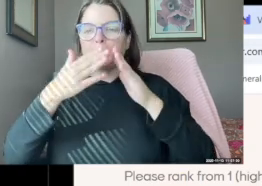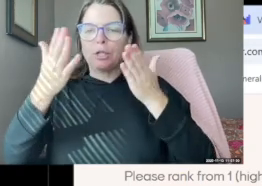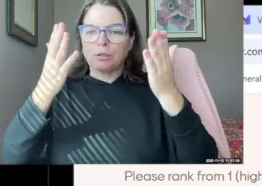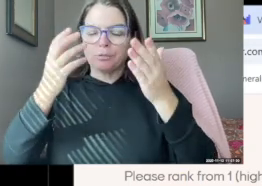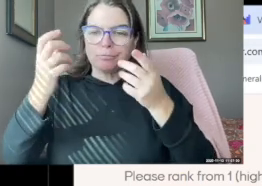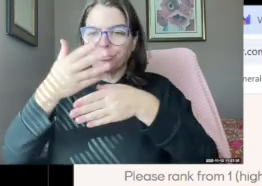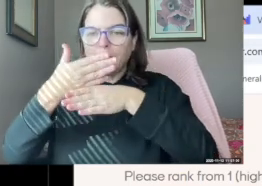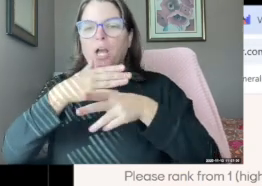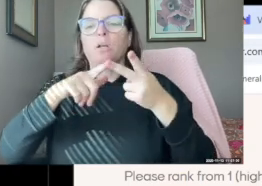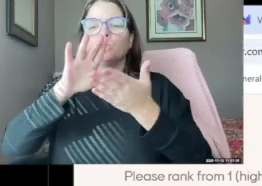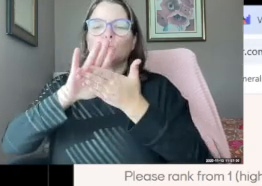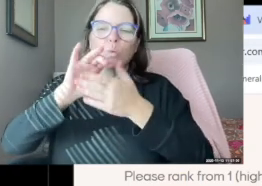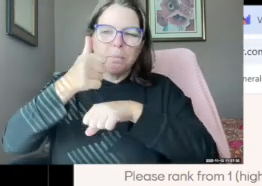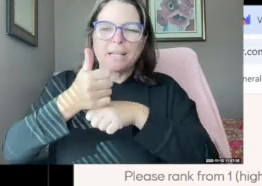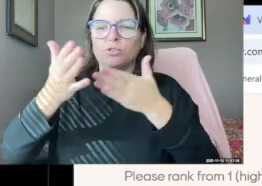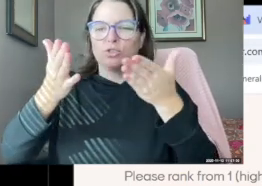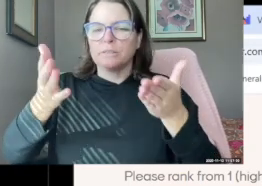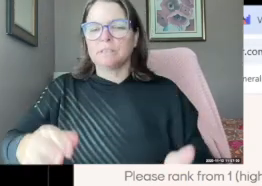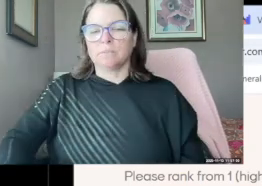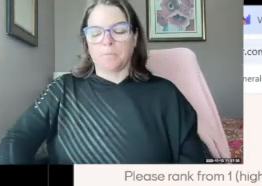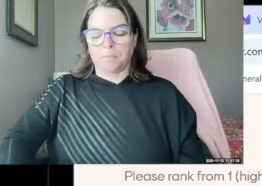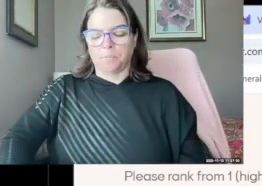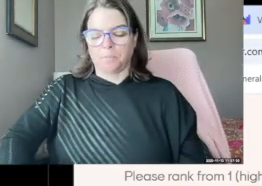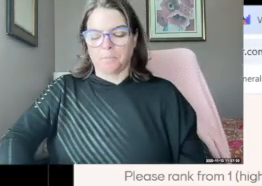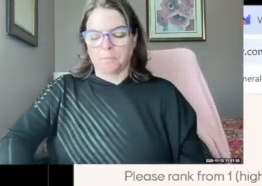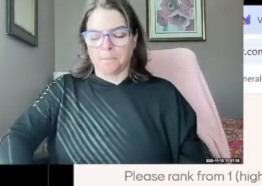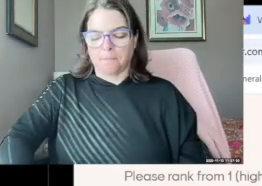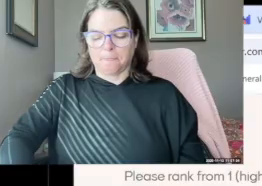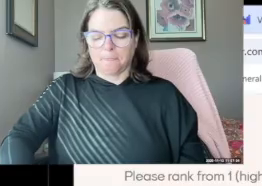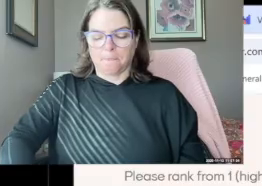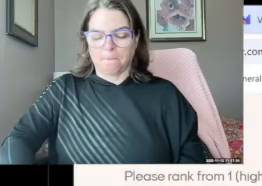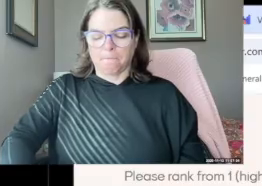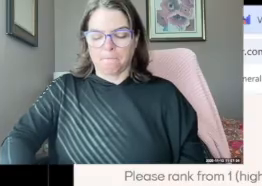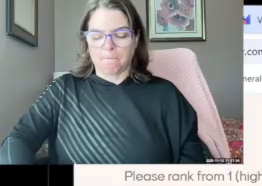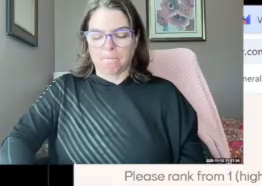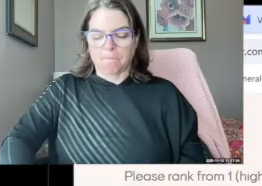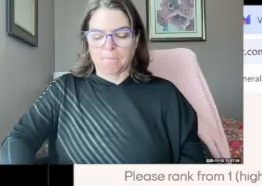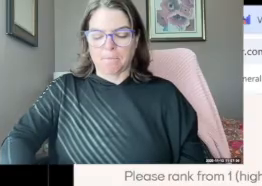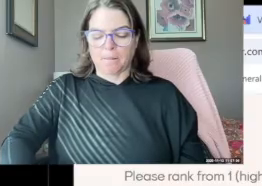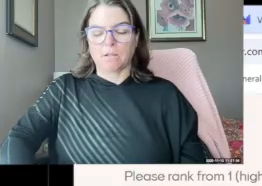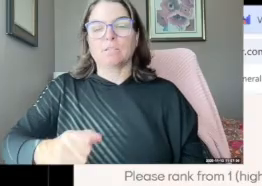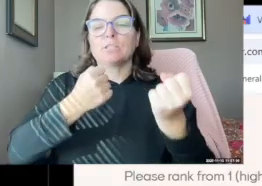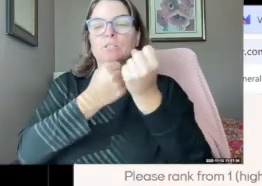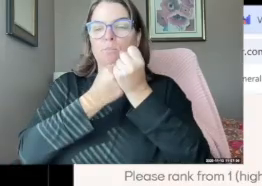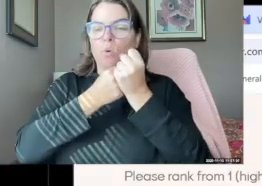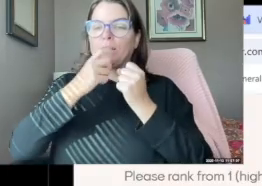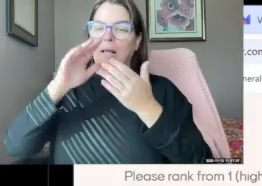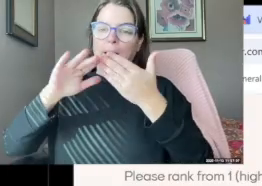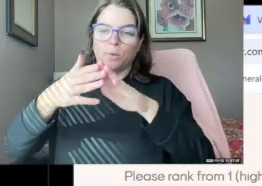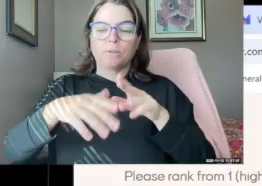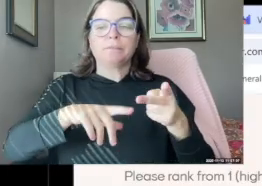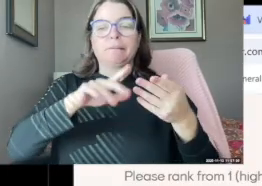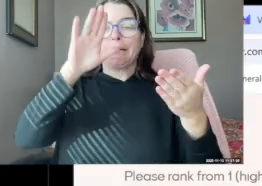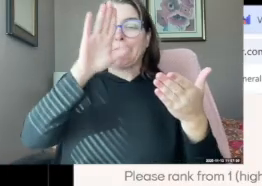shared and community-based mobility options, such as transit, bike share, community car share, school-based mobility